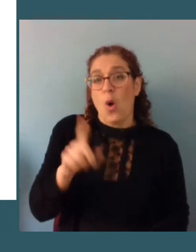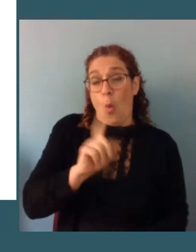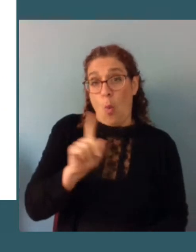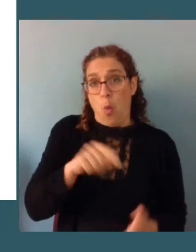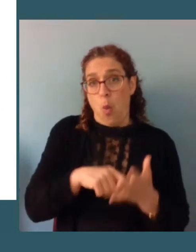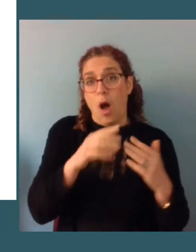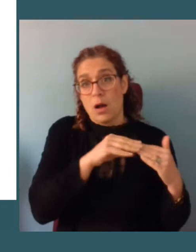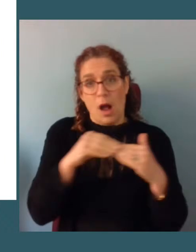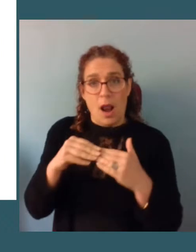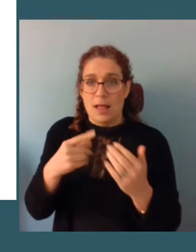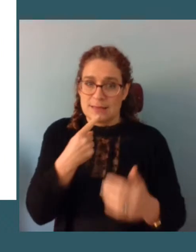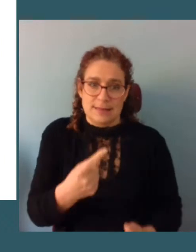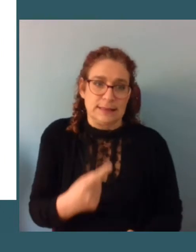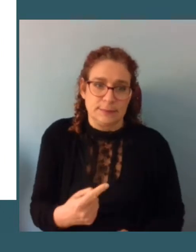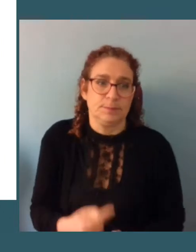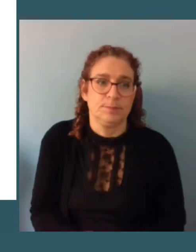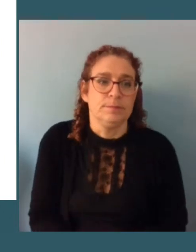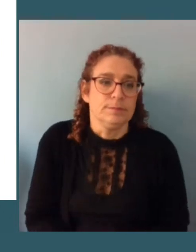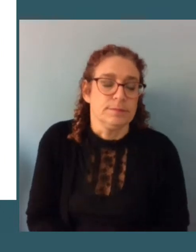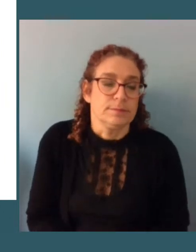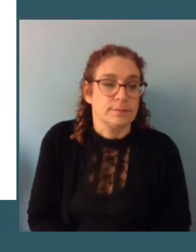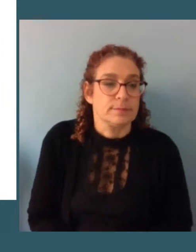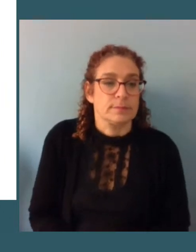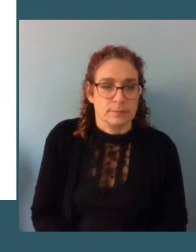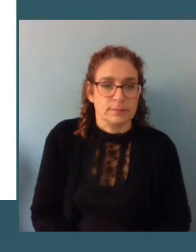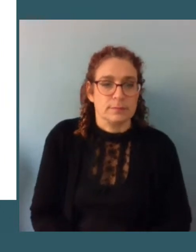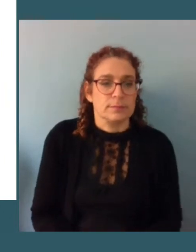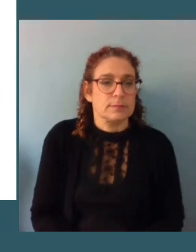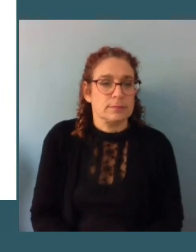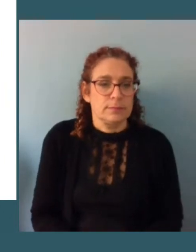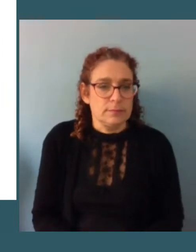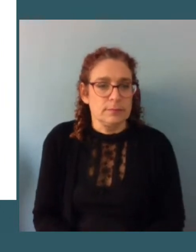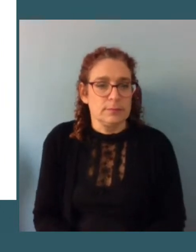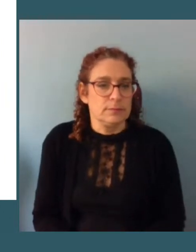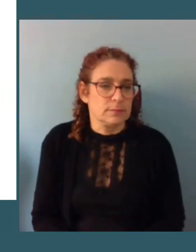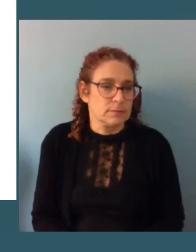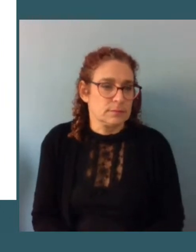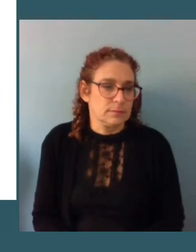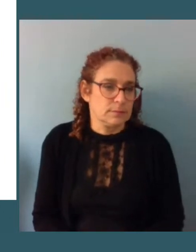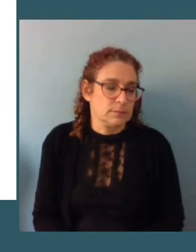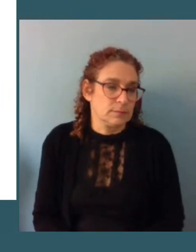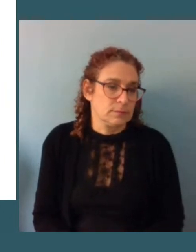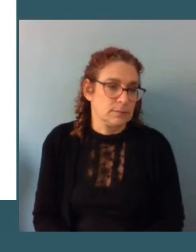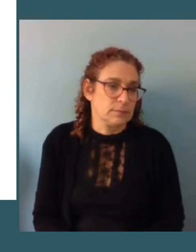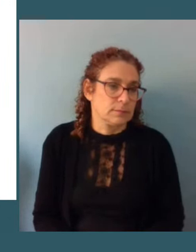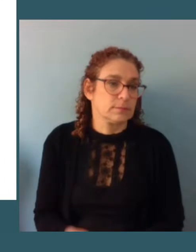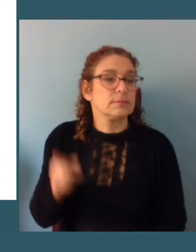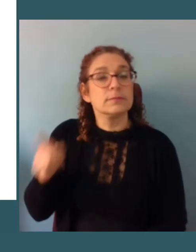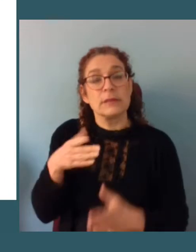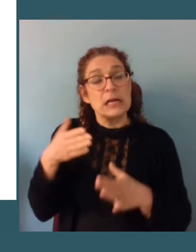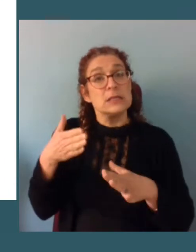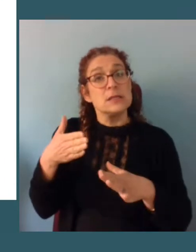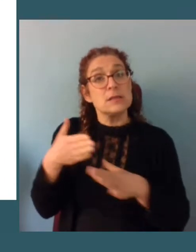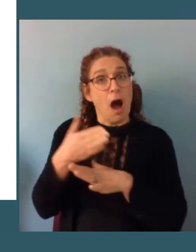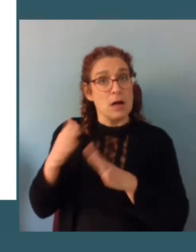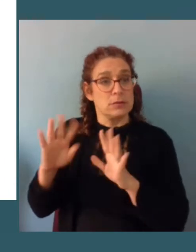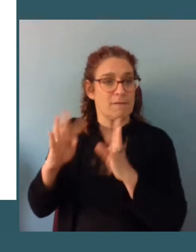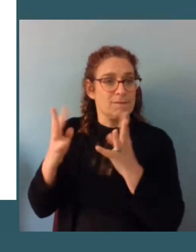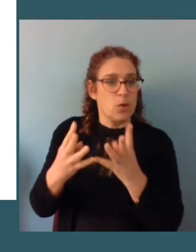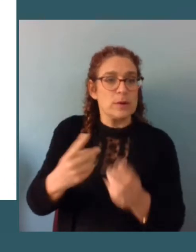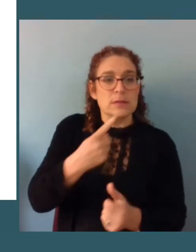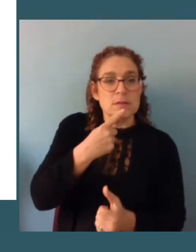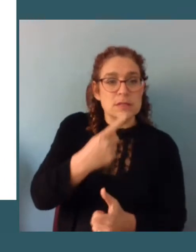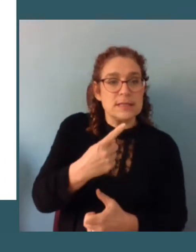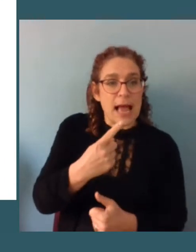were telling us for some of the evidence that's coming through. The task force also suggests introducing